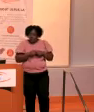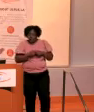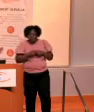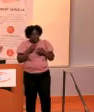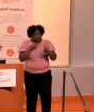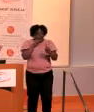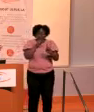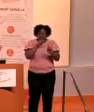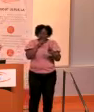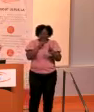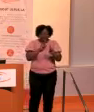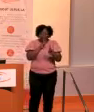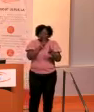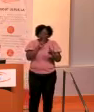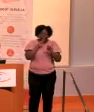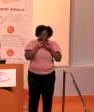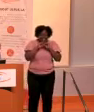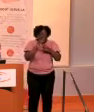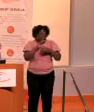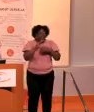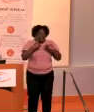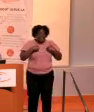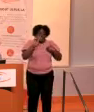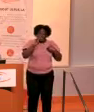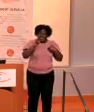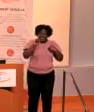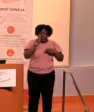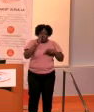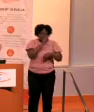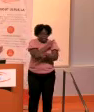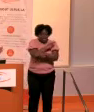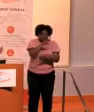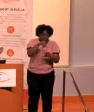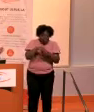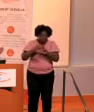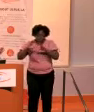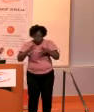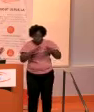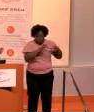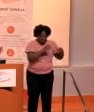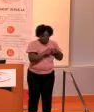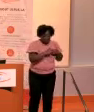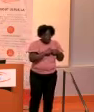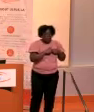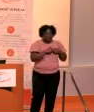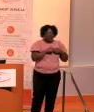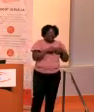she had about 70 patients in each group, and they were randomized to either CellCept